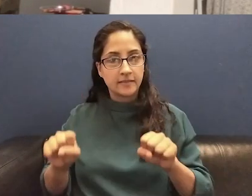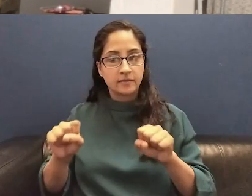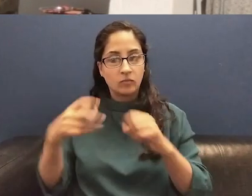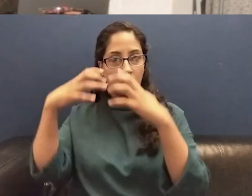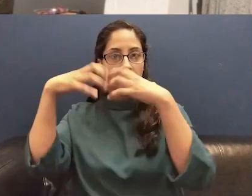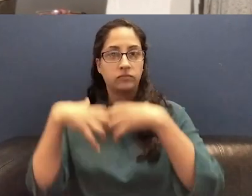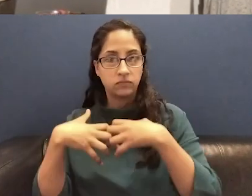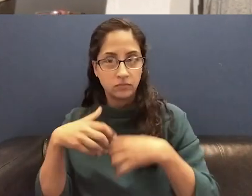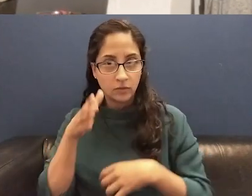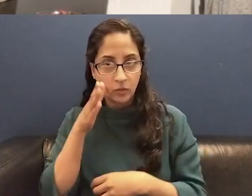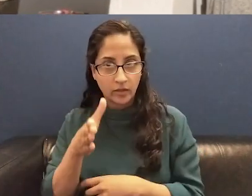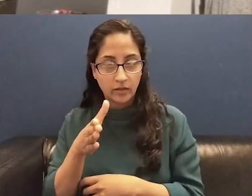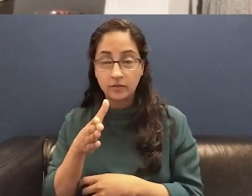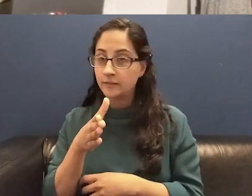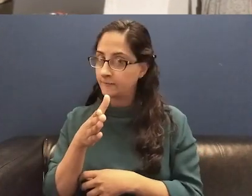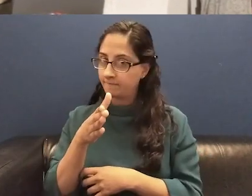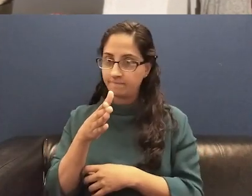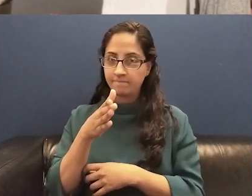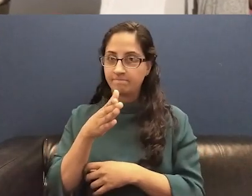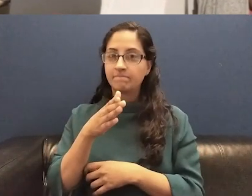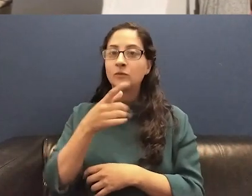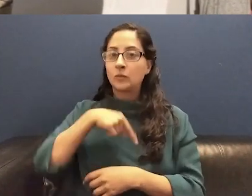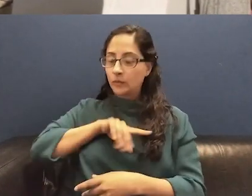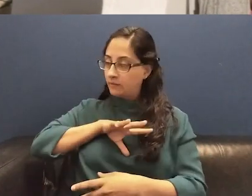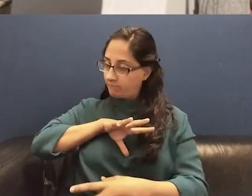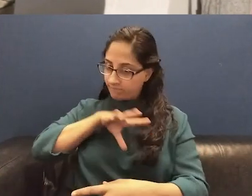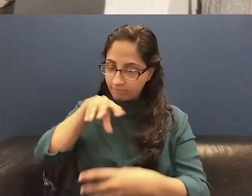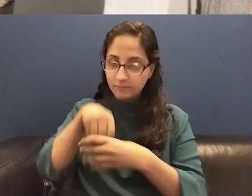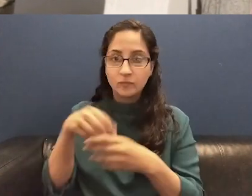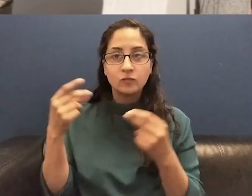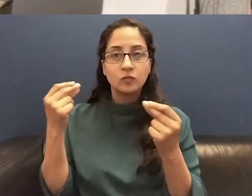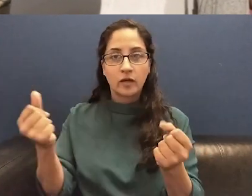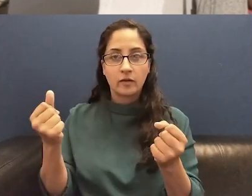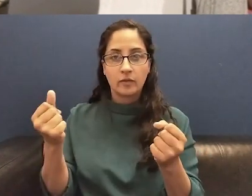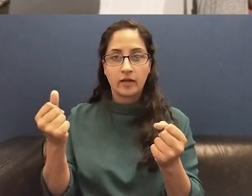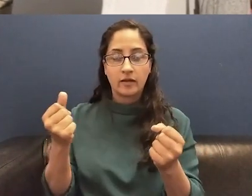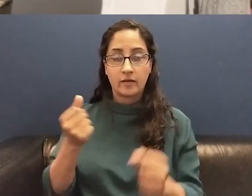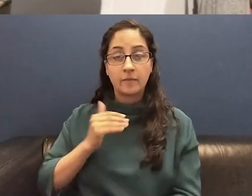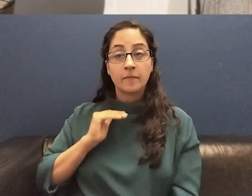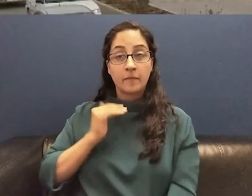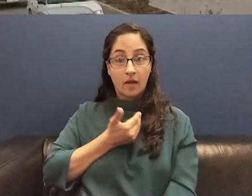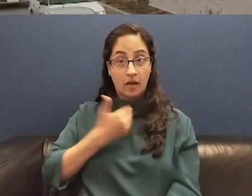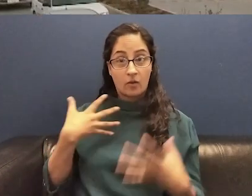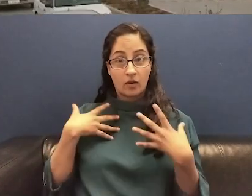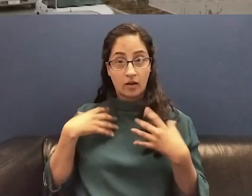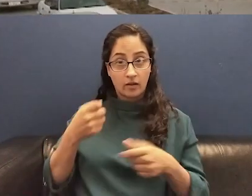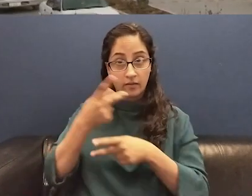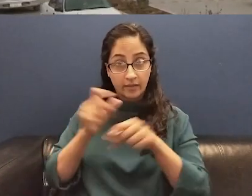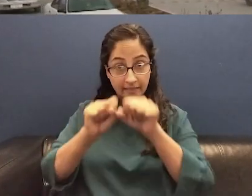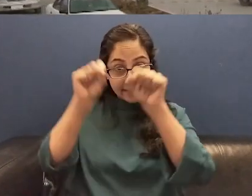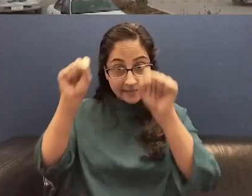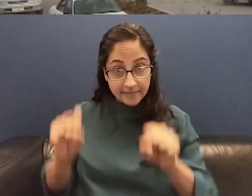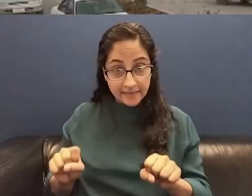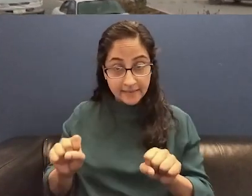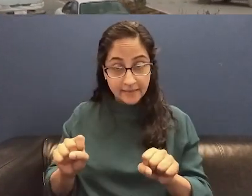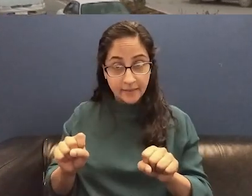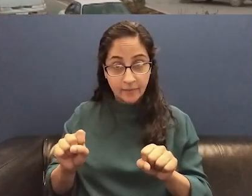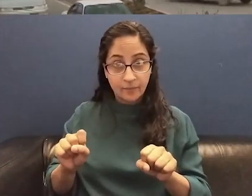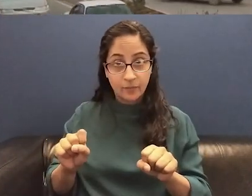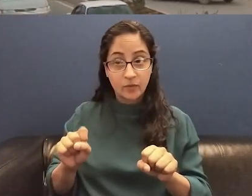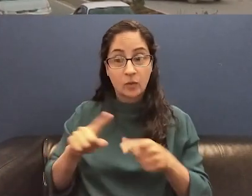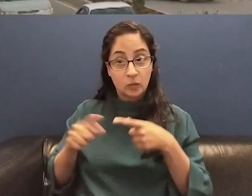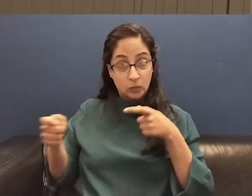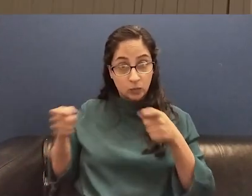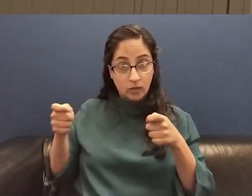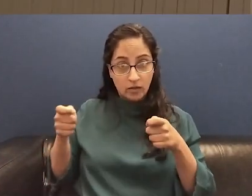the operation of health facilities which were under our management, and we continued